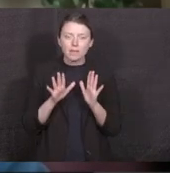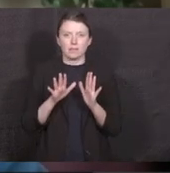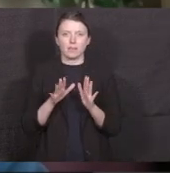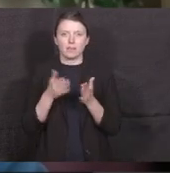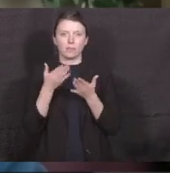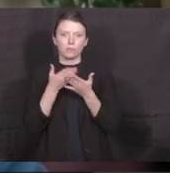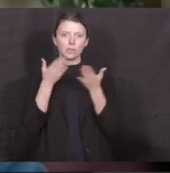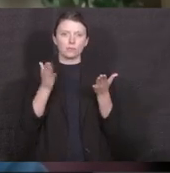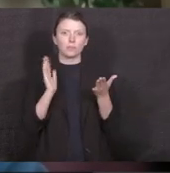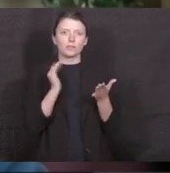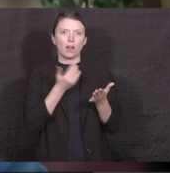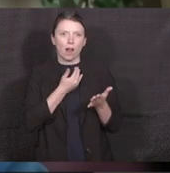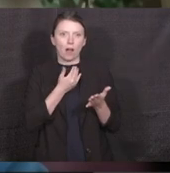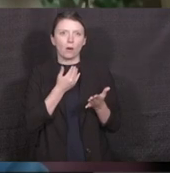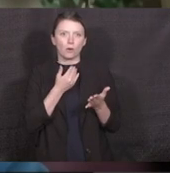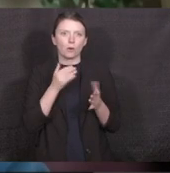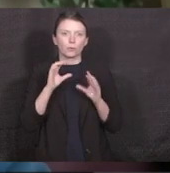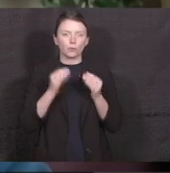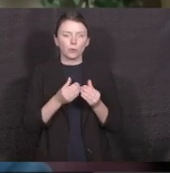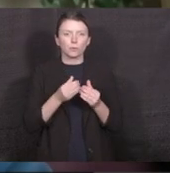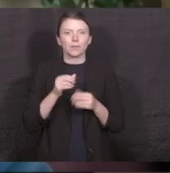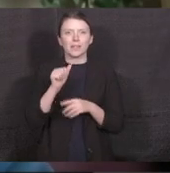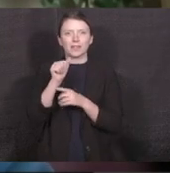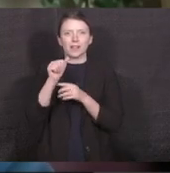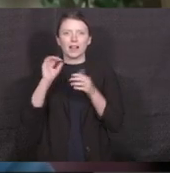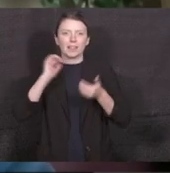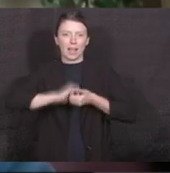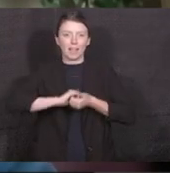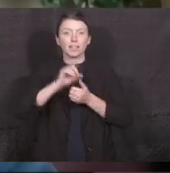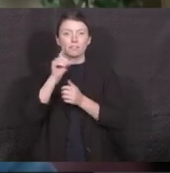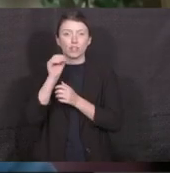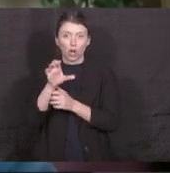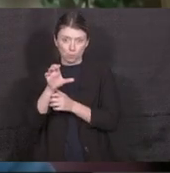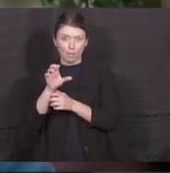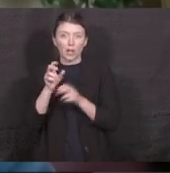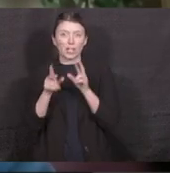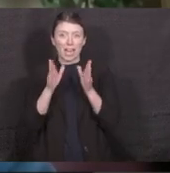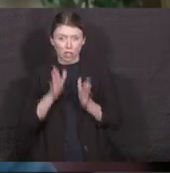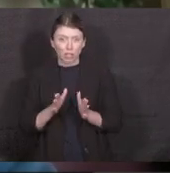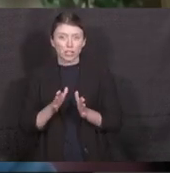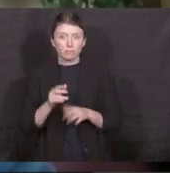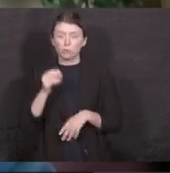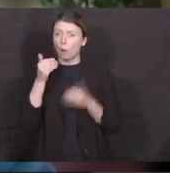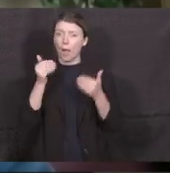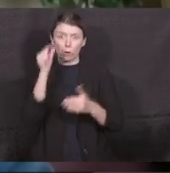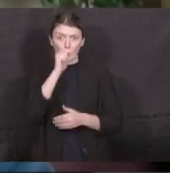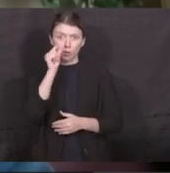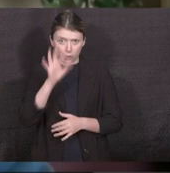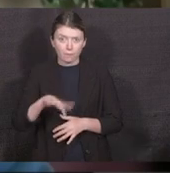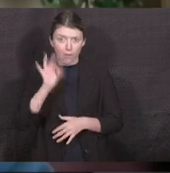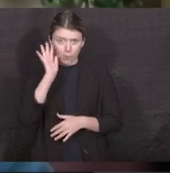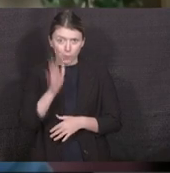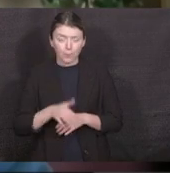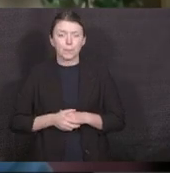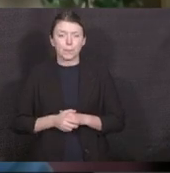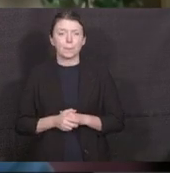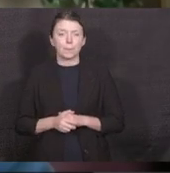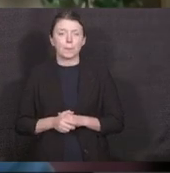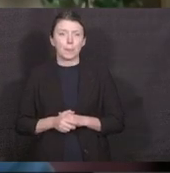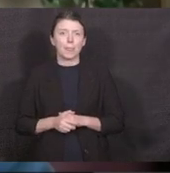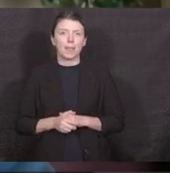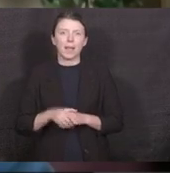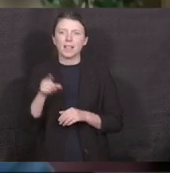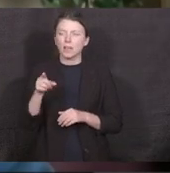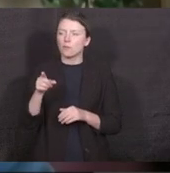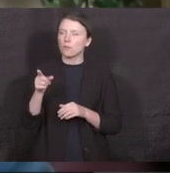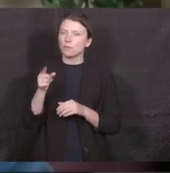our specific thing called the Alliance of Documentary Editors. And if you Google that, it's out there. They actually have, they have been so forward